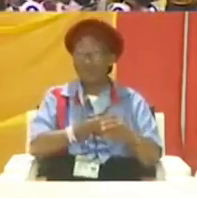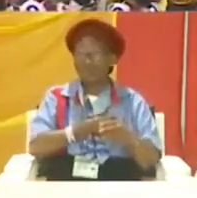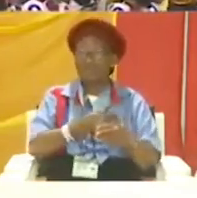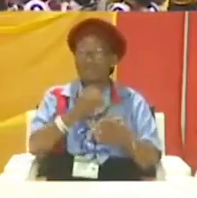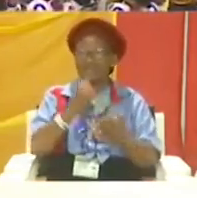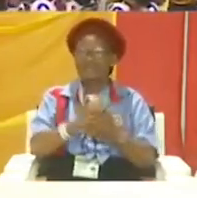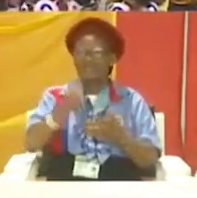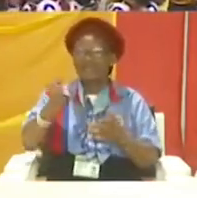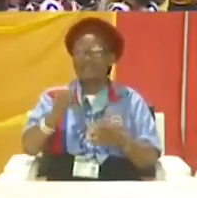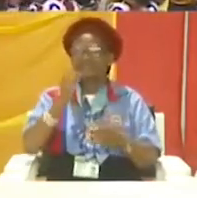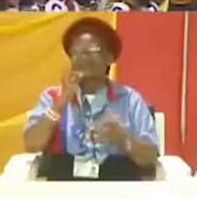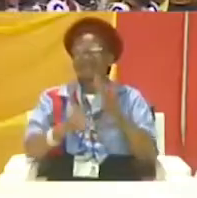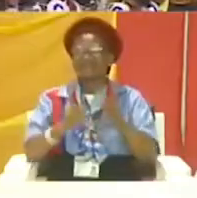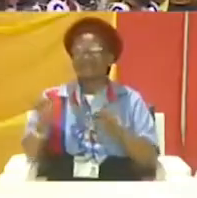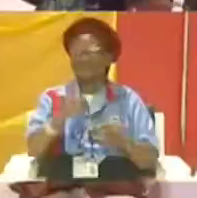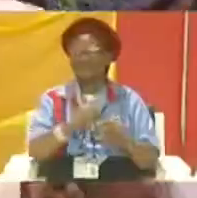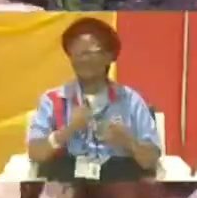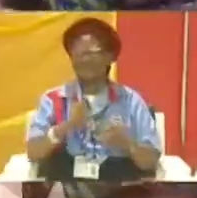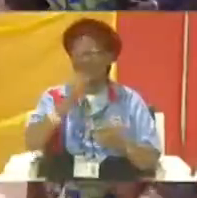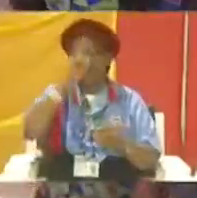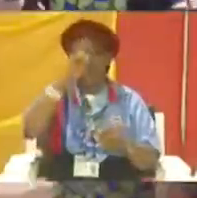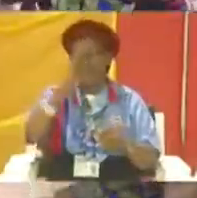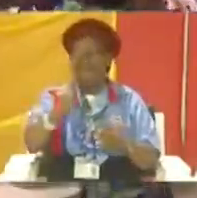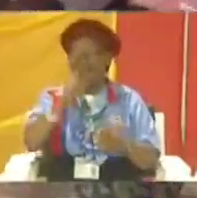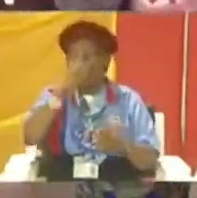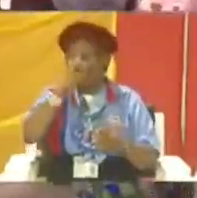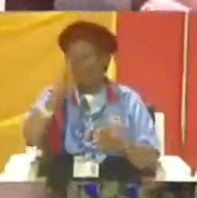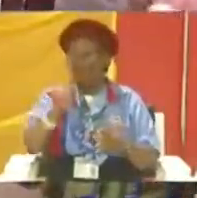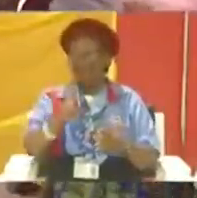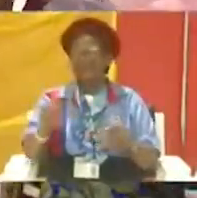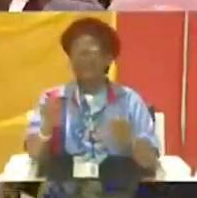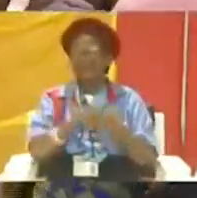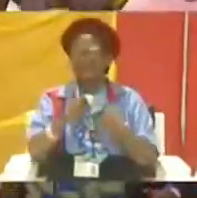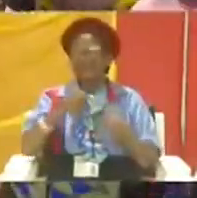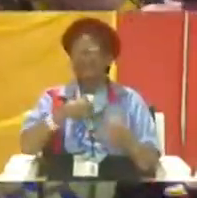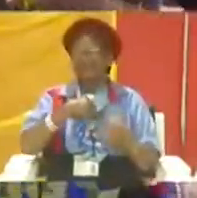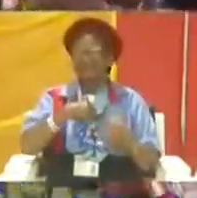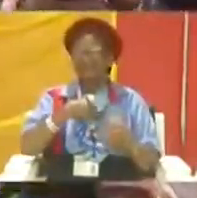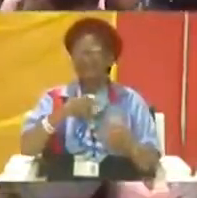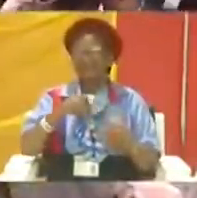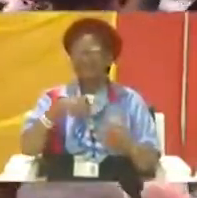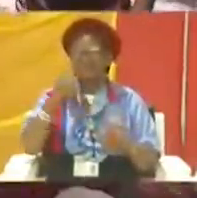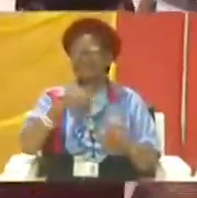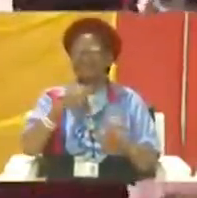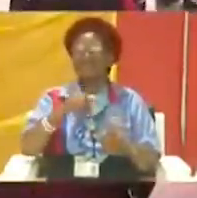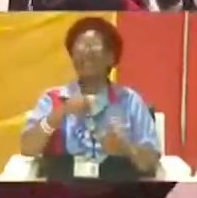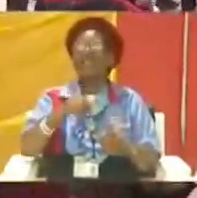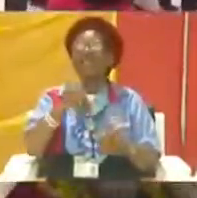If you agree with me, please say amen loud and clear. Now I